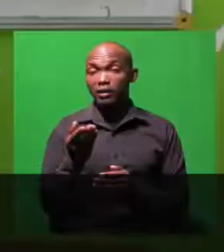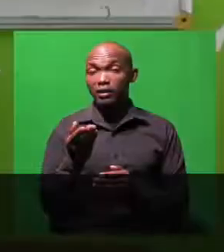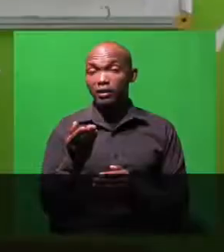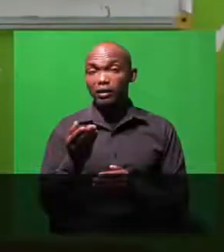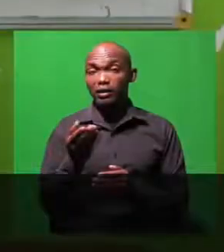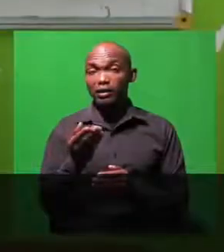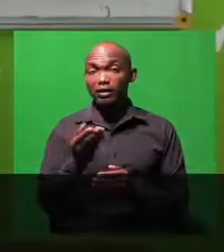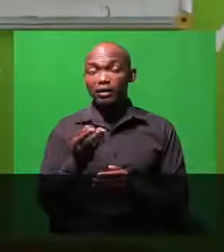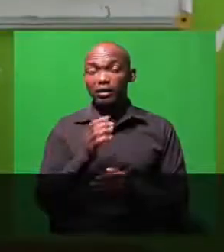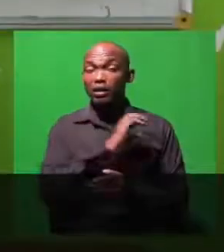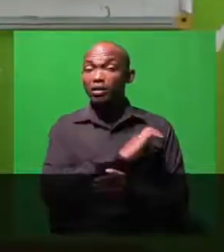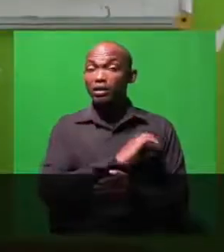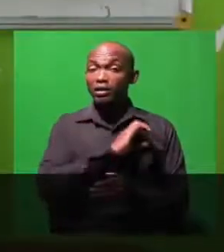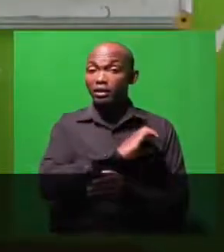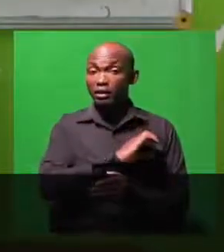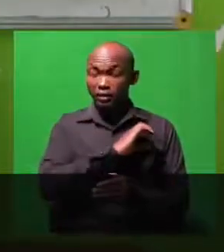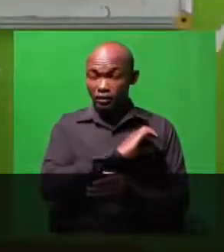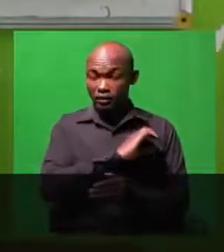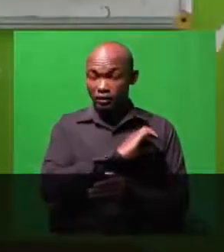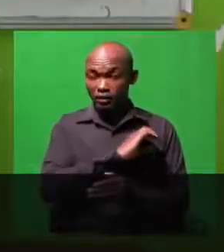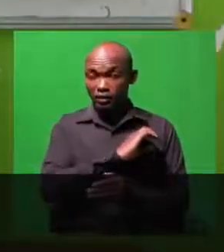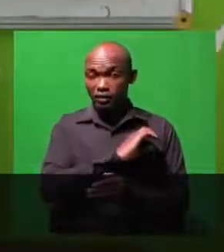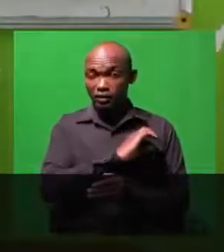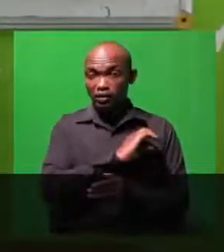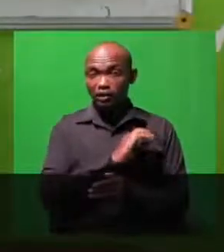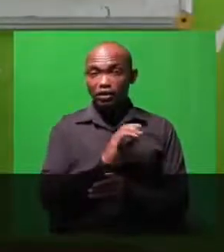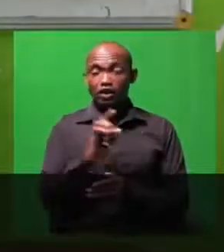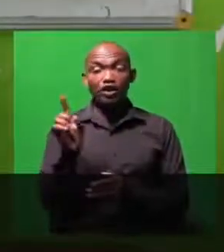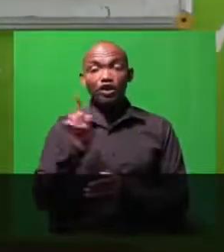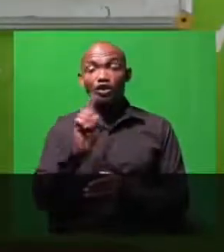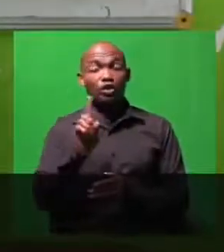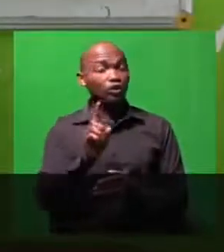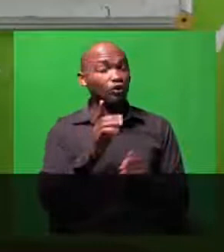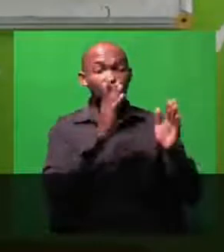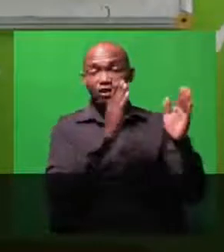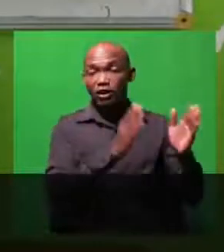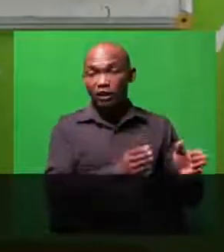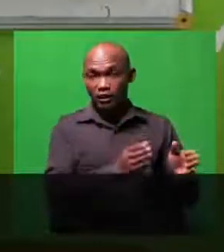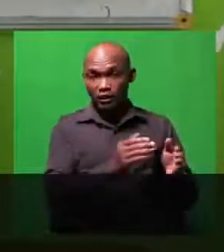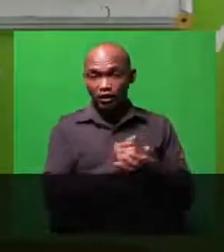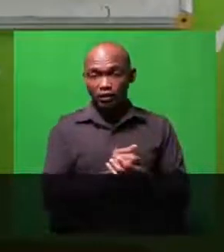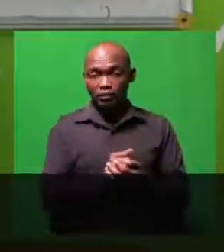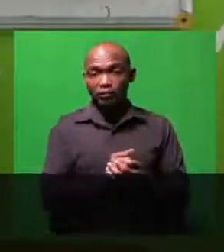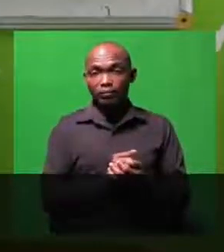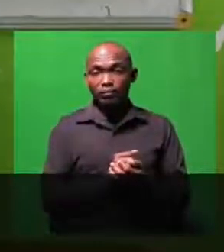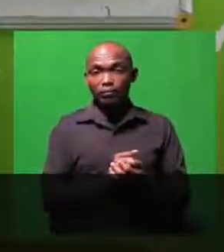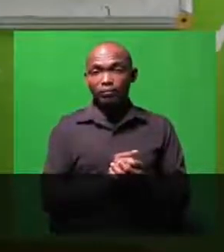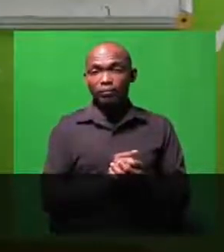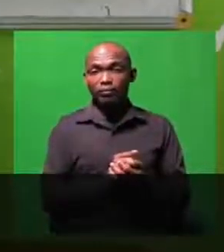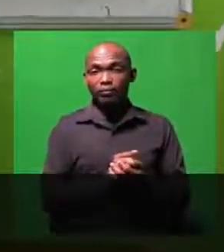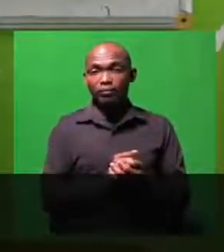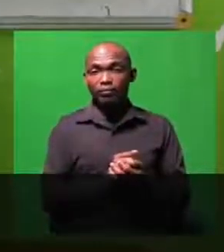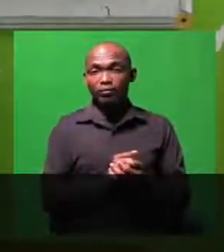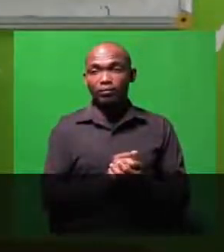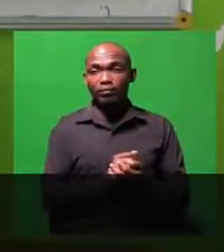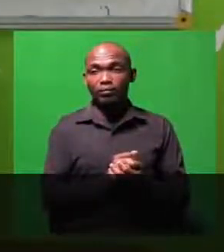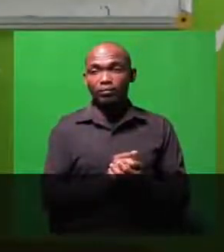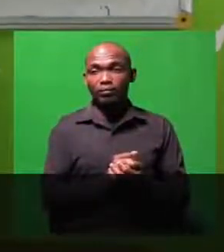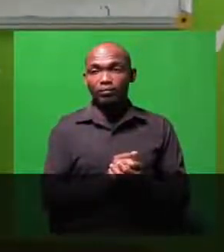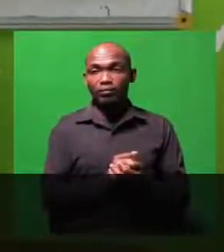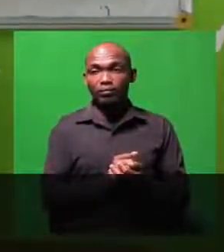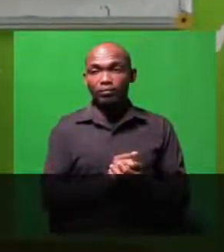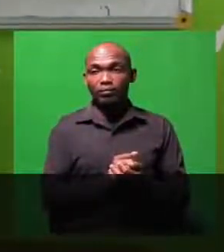The other two characteristics are no specialization.